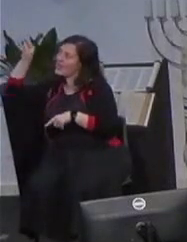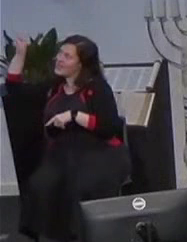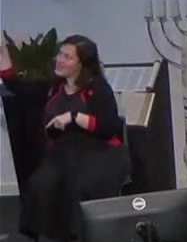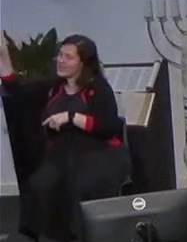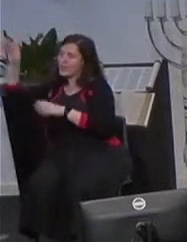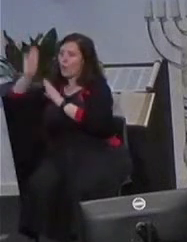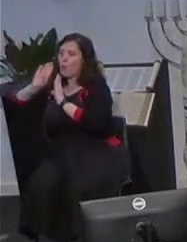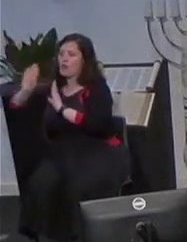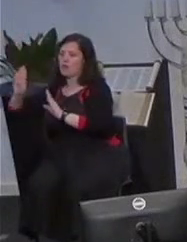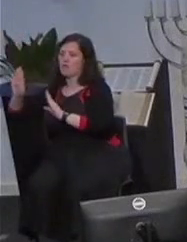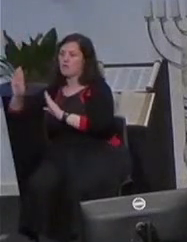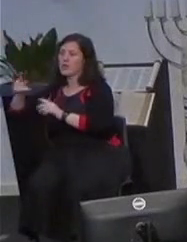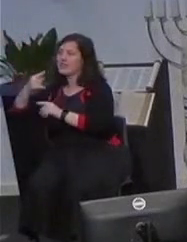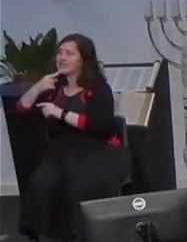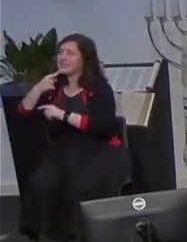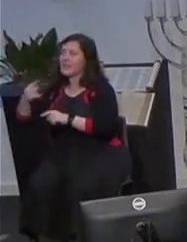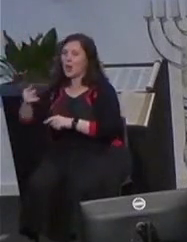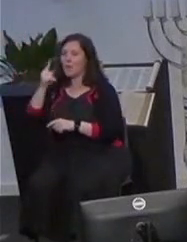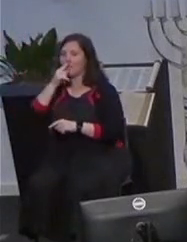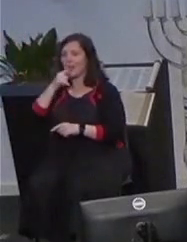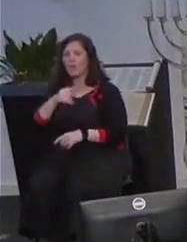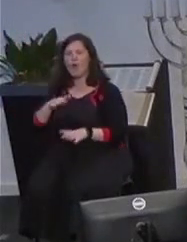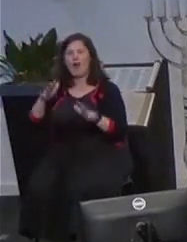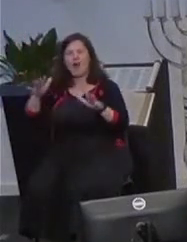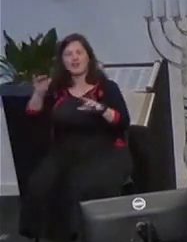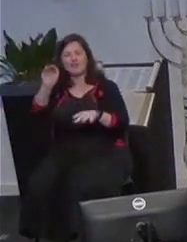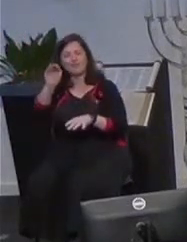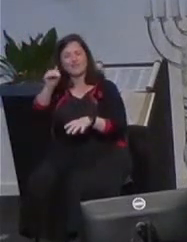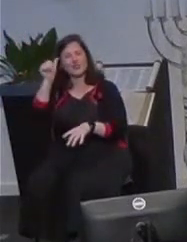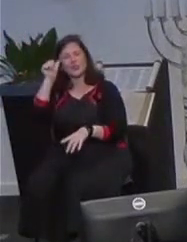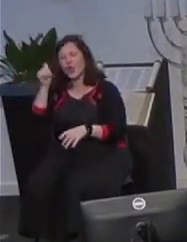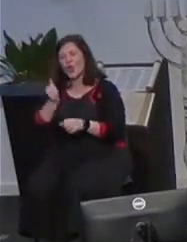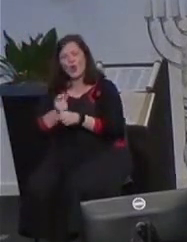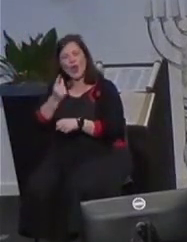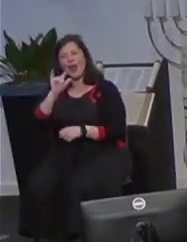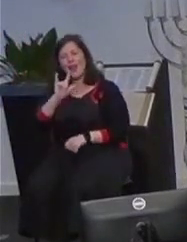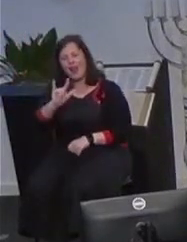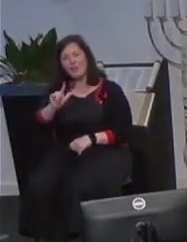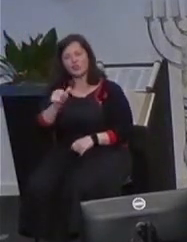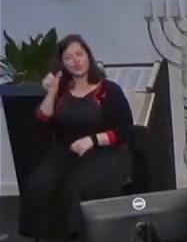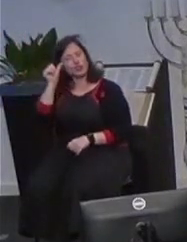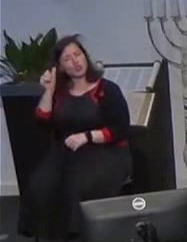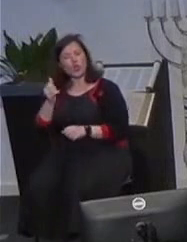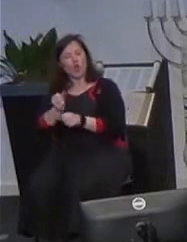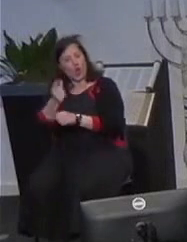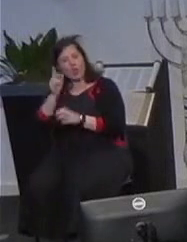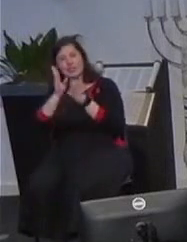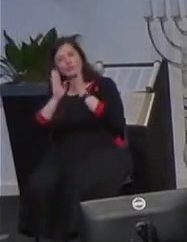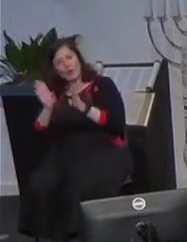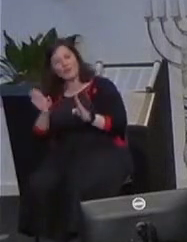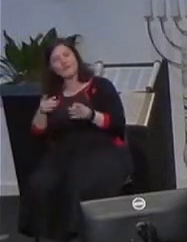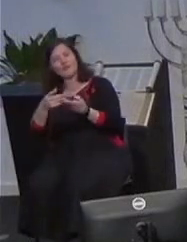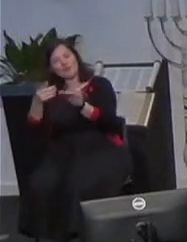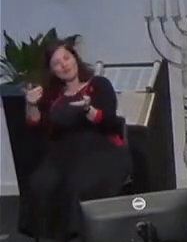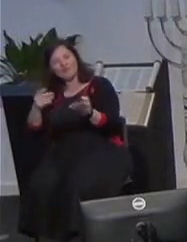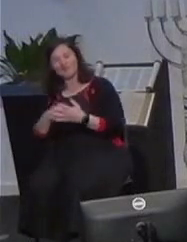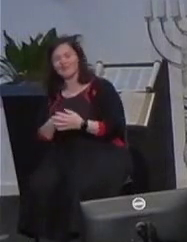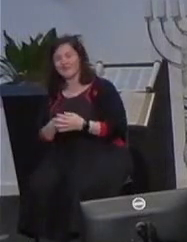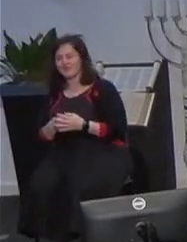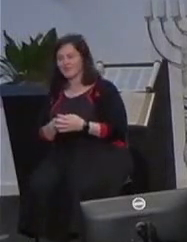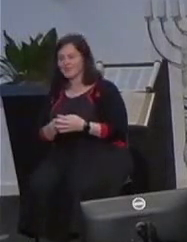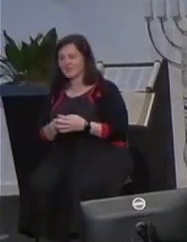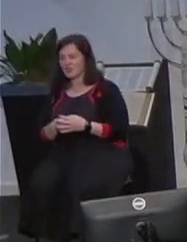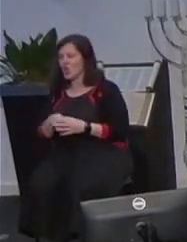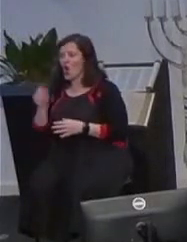going to be easy. You know, people are comfortable in their darkness. The name of Jesus is